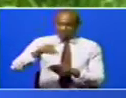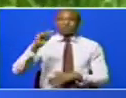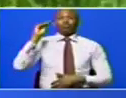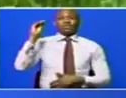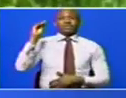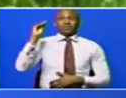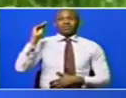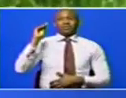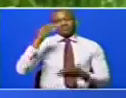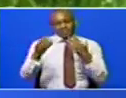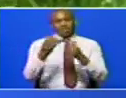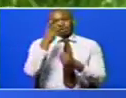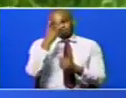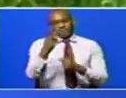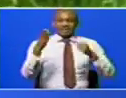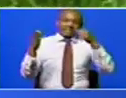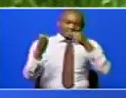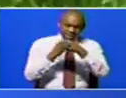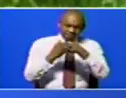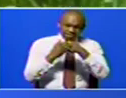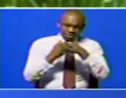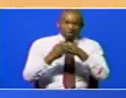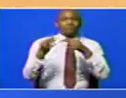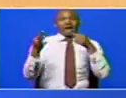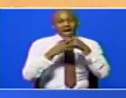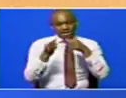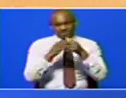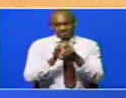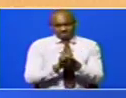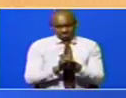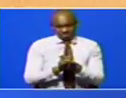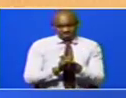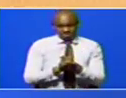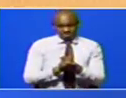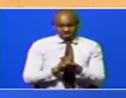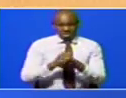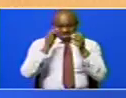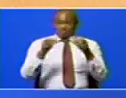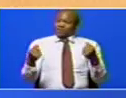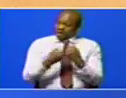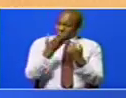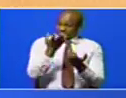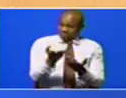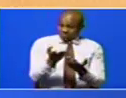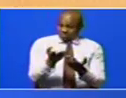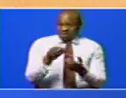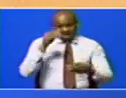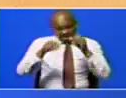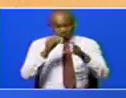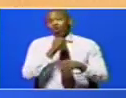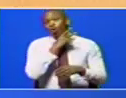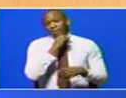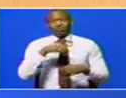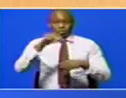in by the 29th of August. Barring an eventuality on account of an election petition